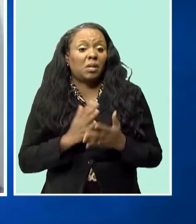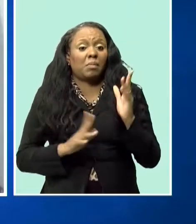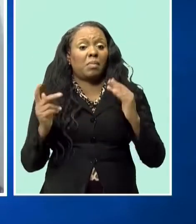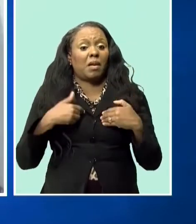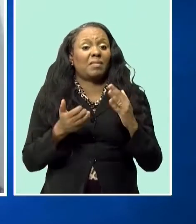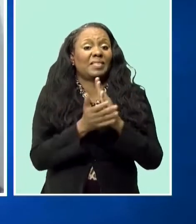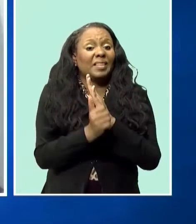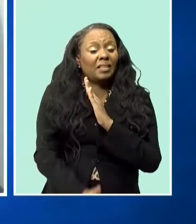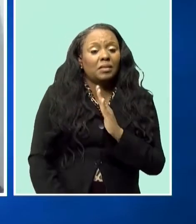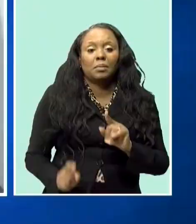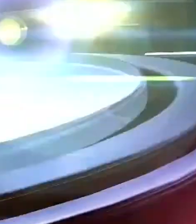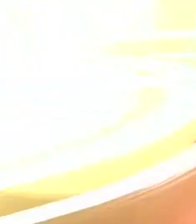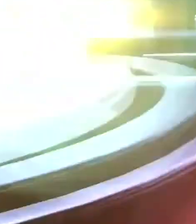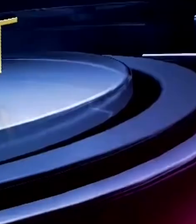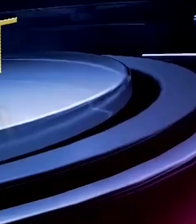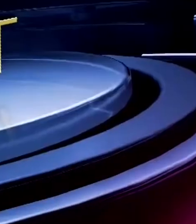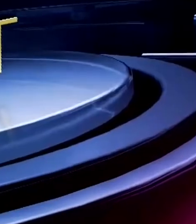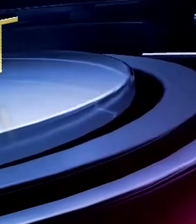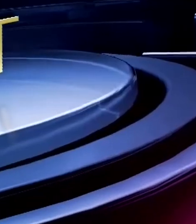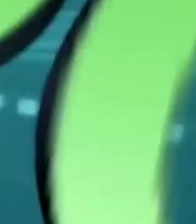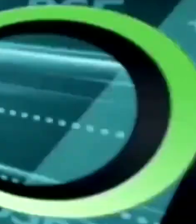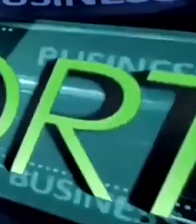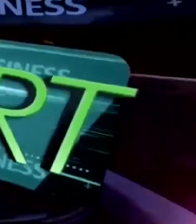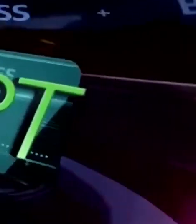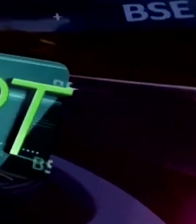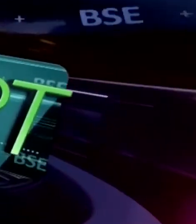have any money.